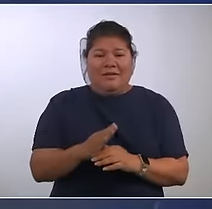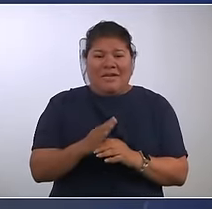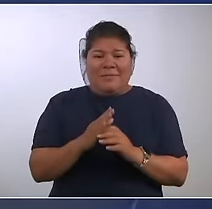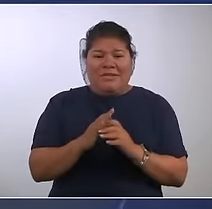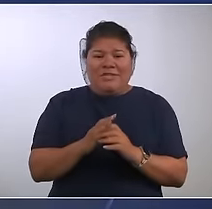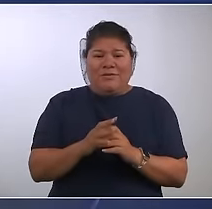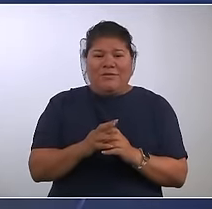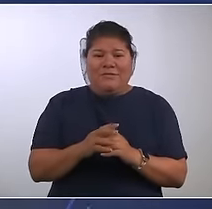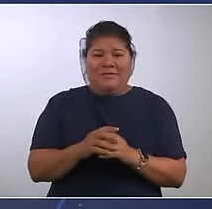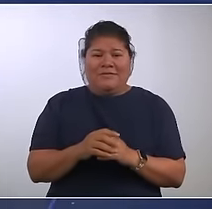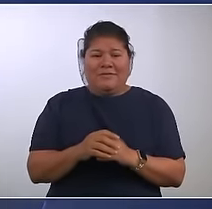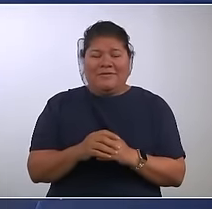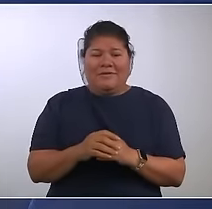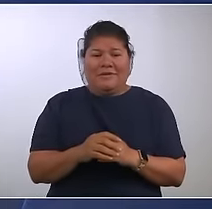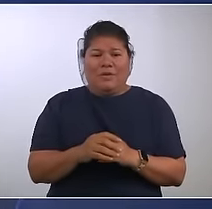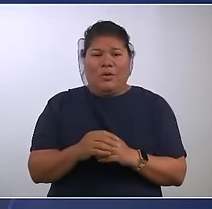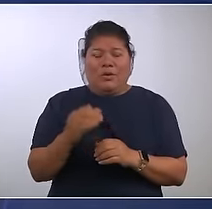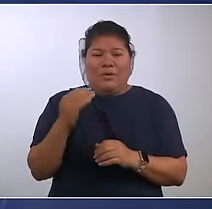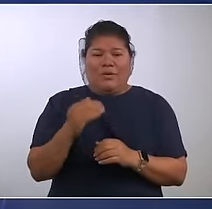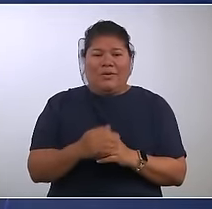Conocemos al único y verdadero Dios.